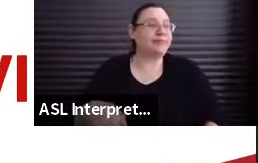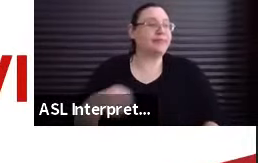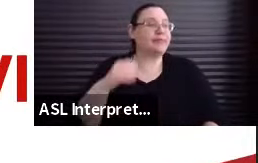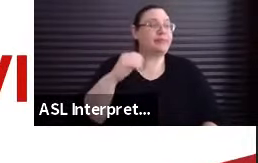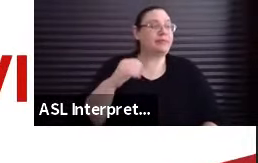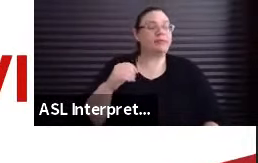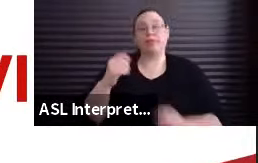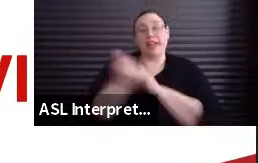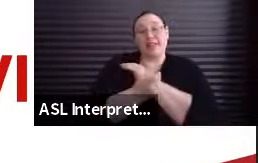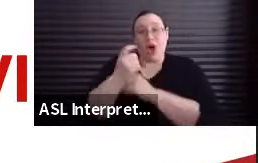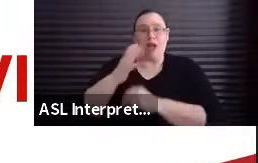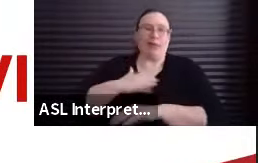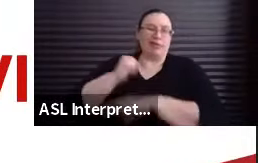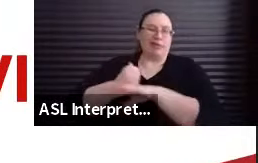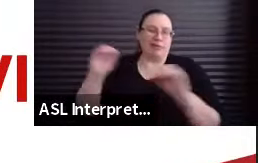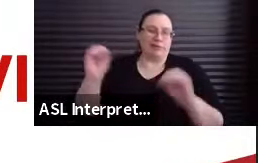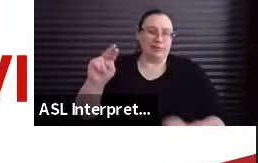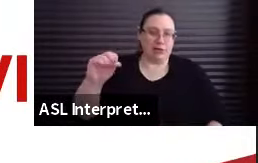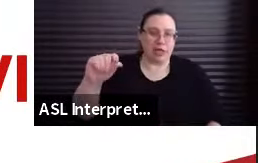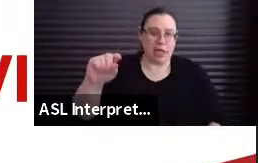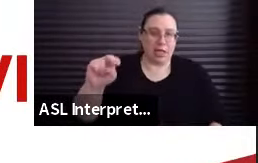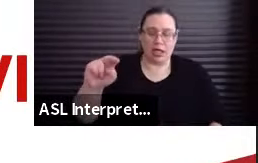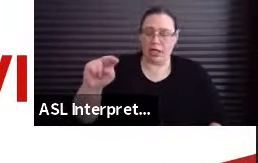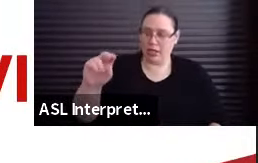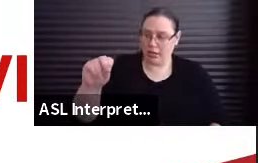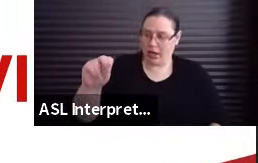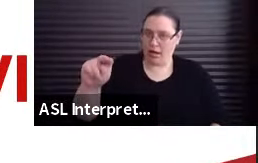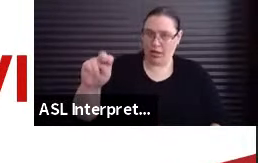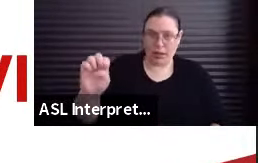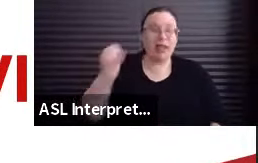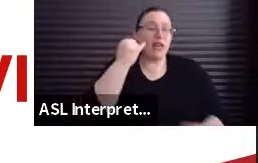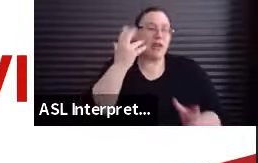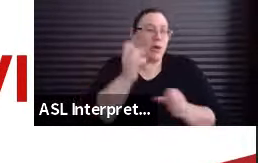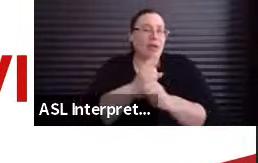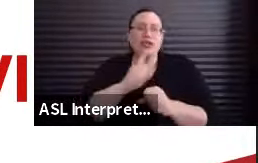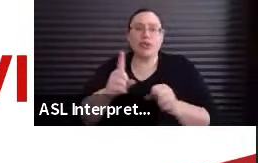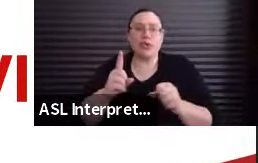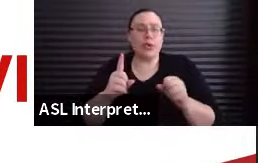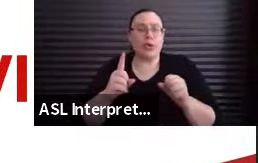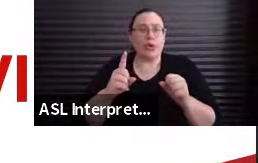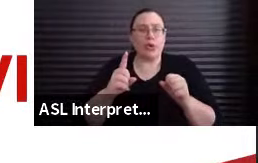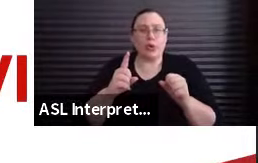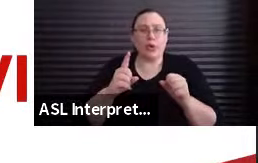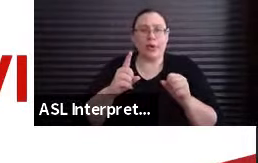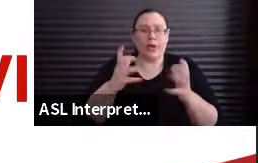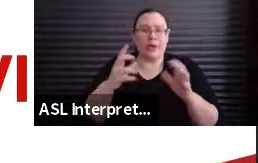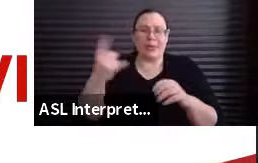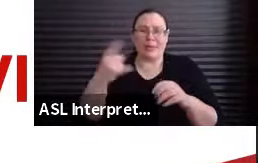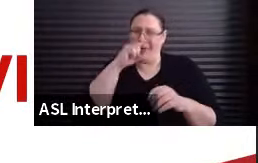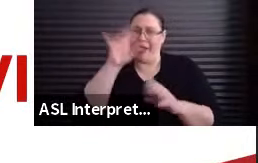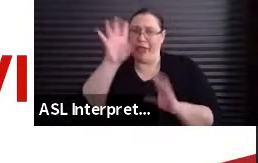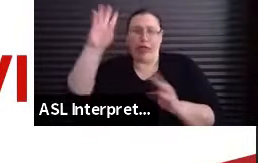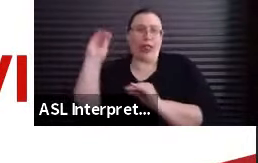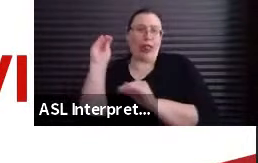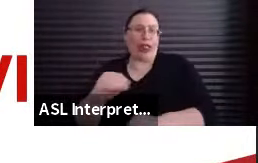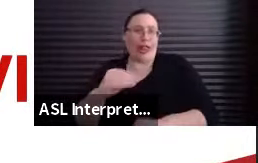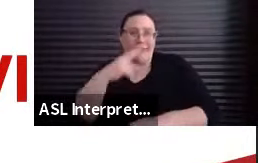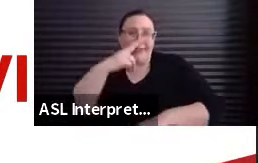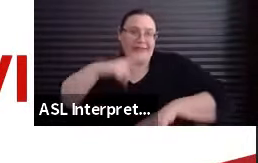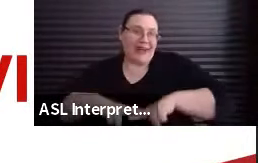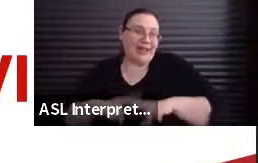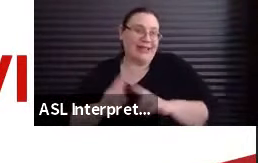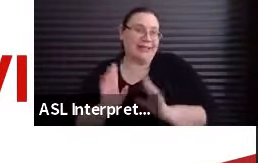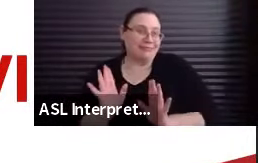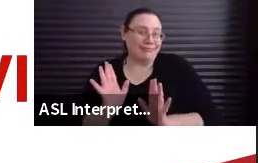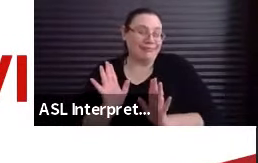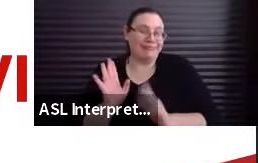have mine set to none. And if you want to make sure that you don't have something that your kids put on there for fun